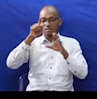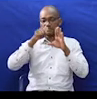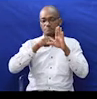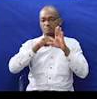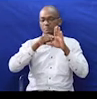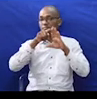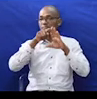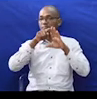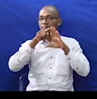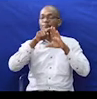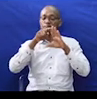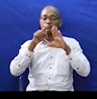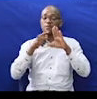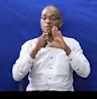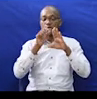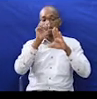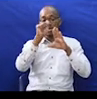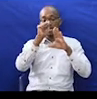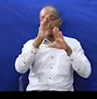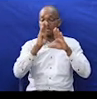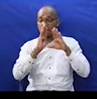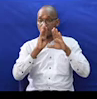over AB.